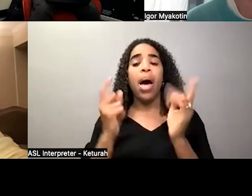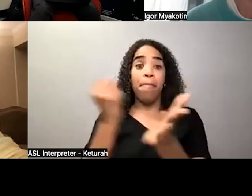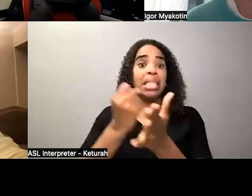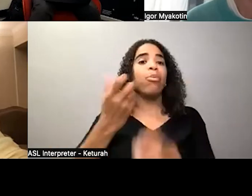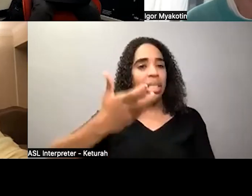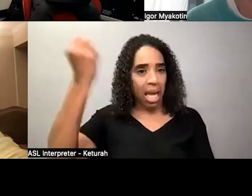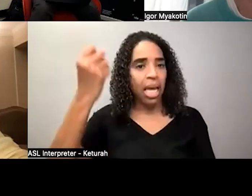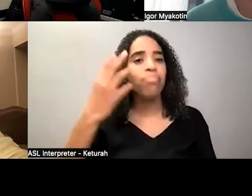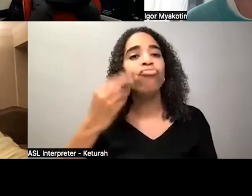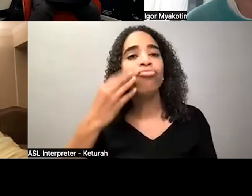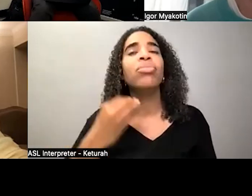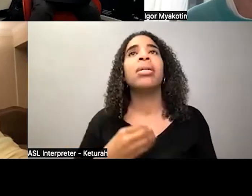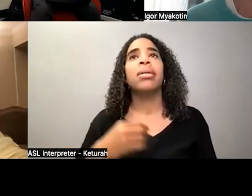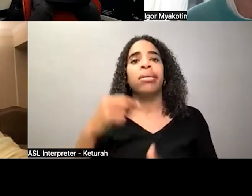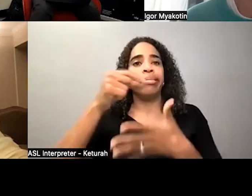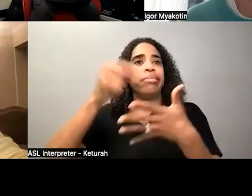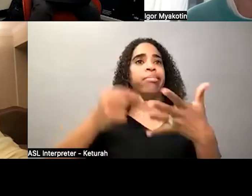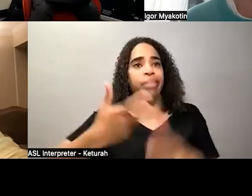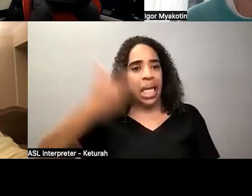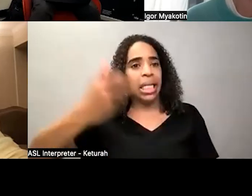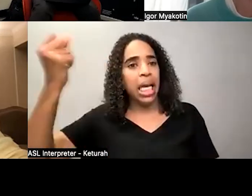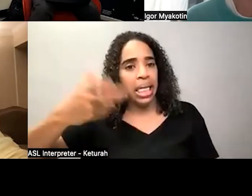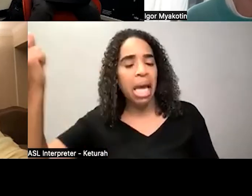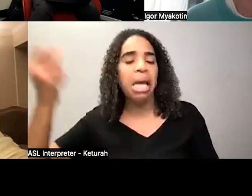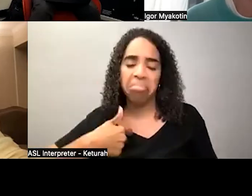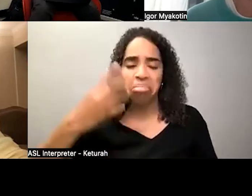from me and things like that.